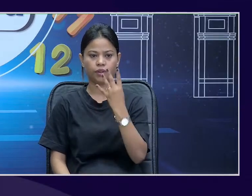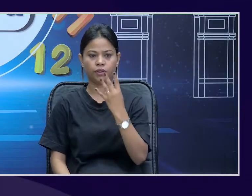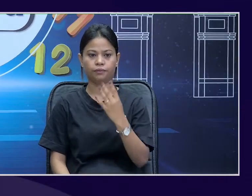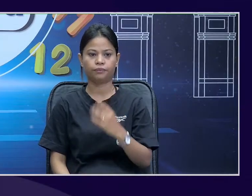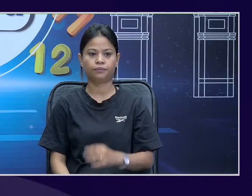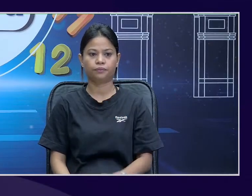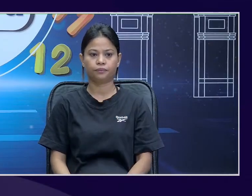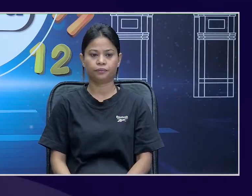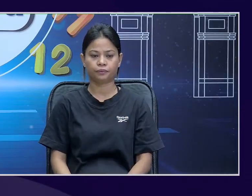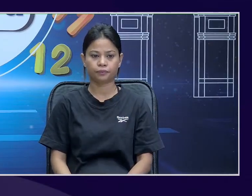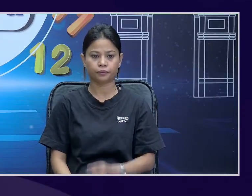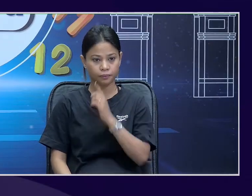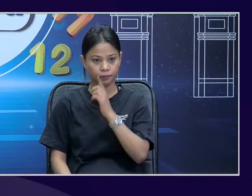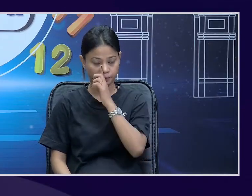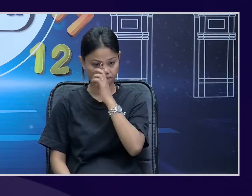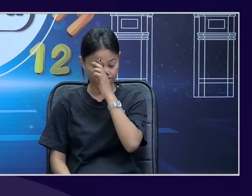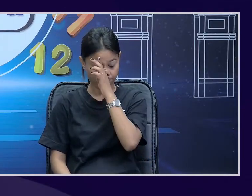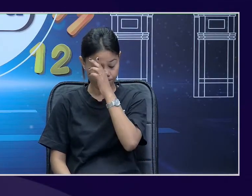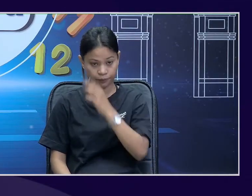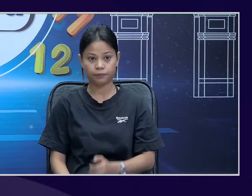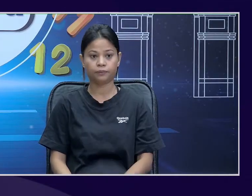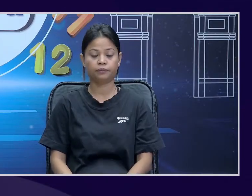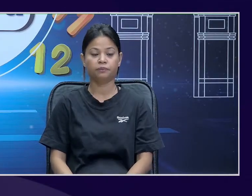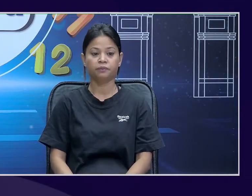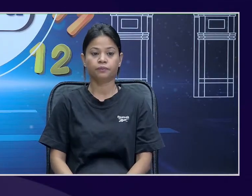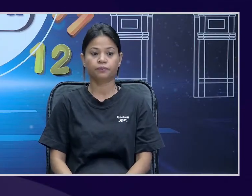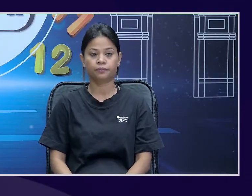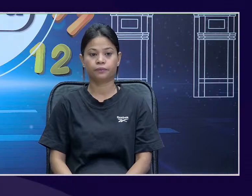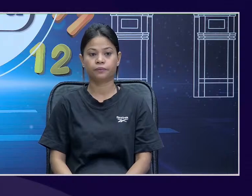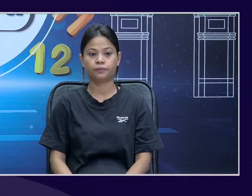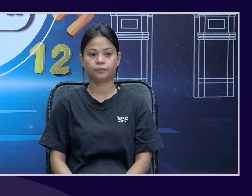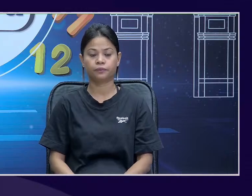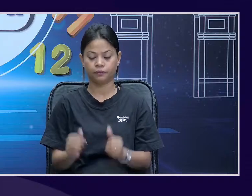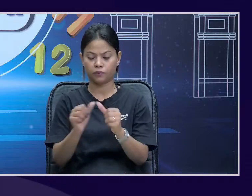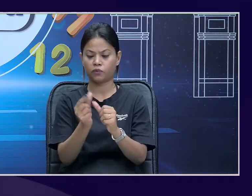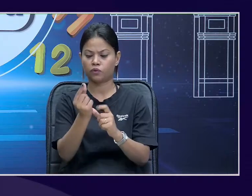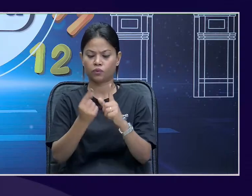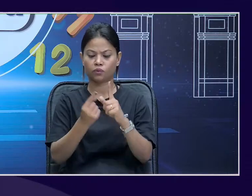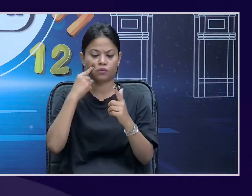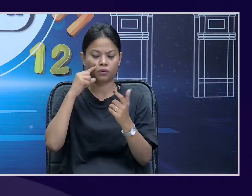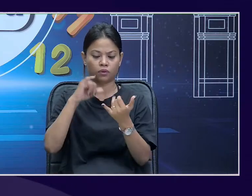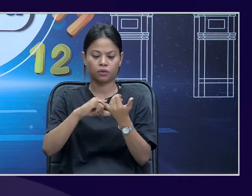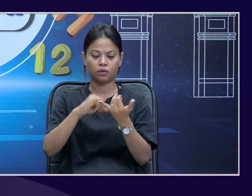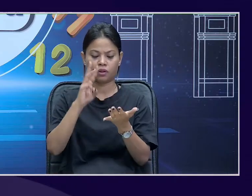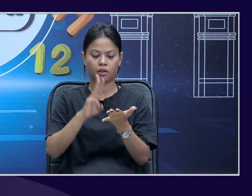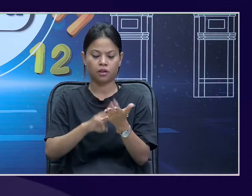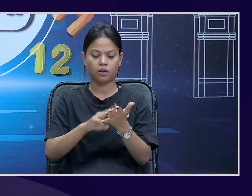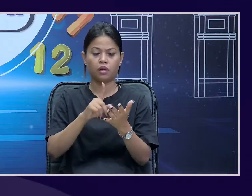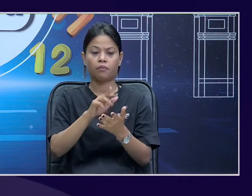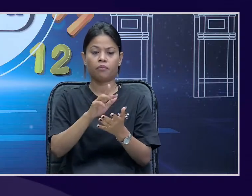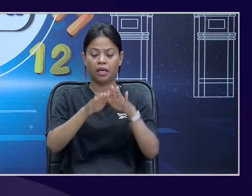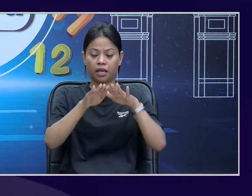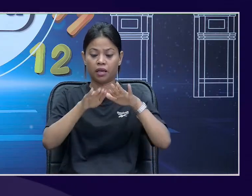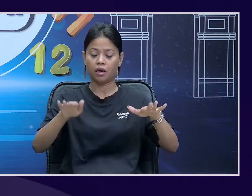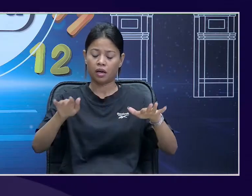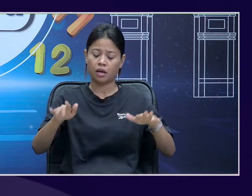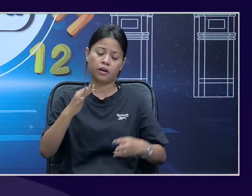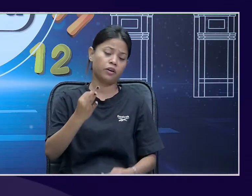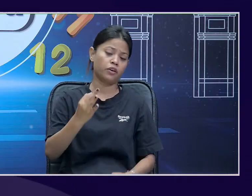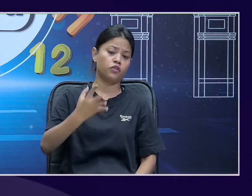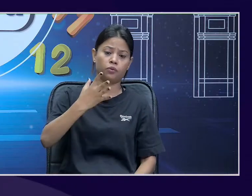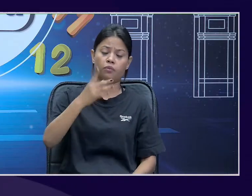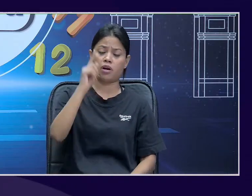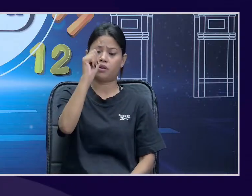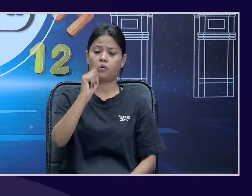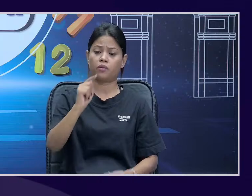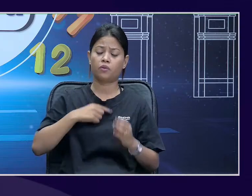those who really need is children with autism, pure autism. They are the ones who need special care.